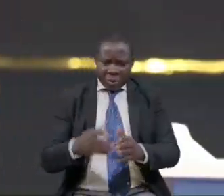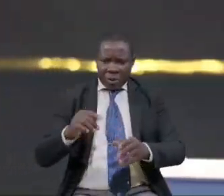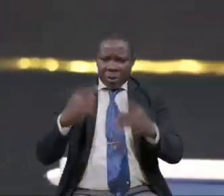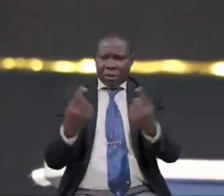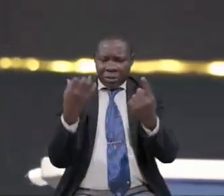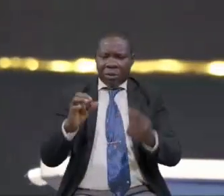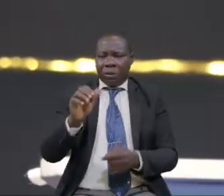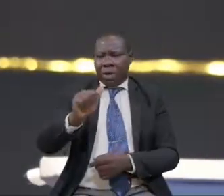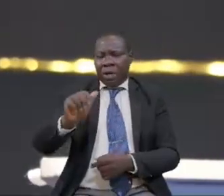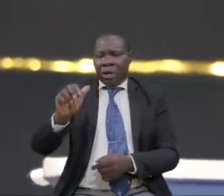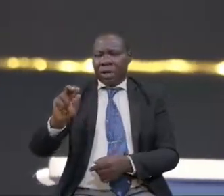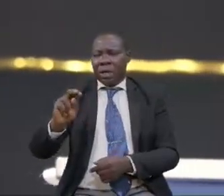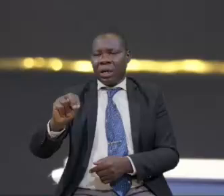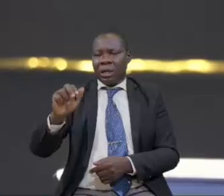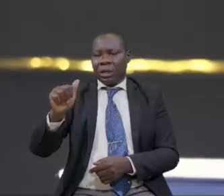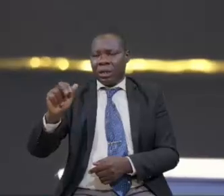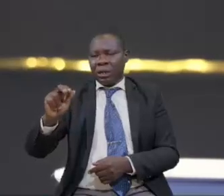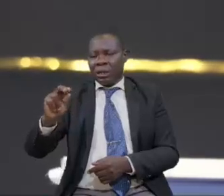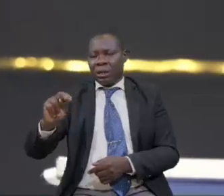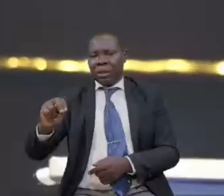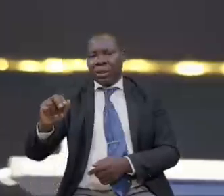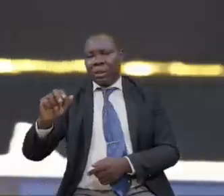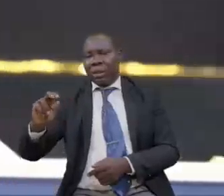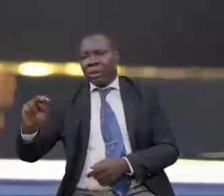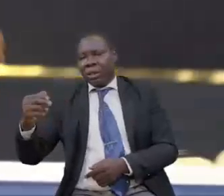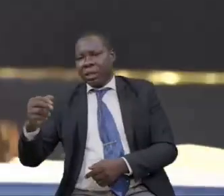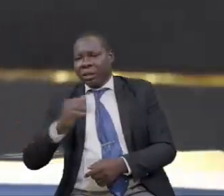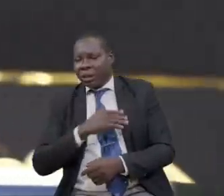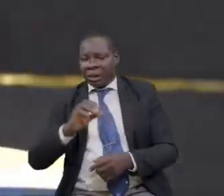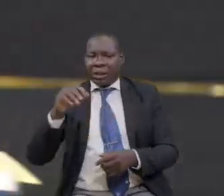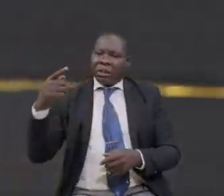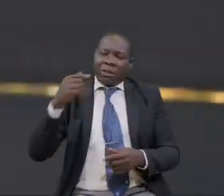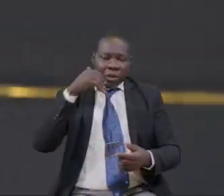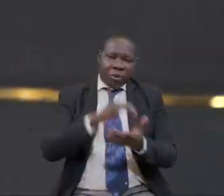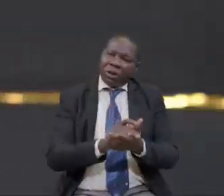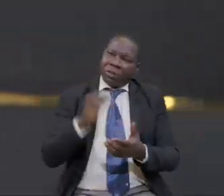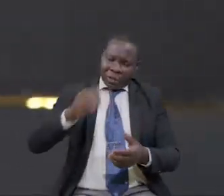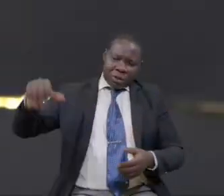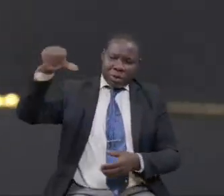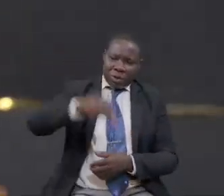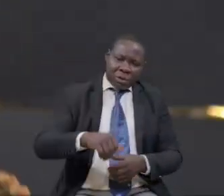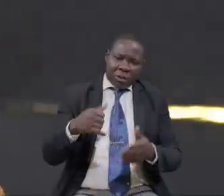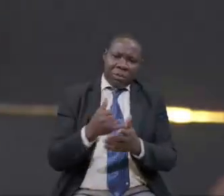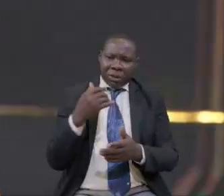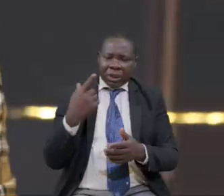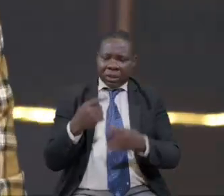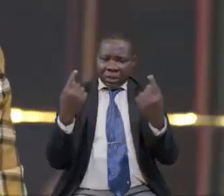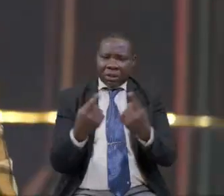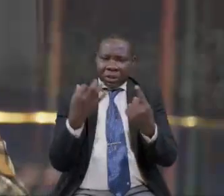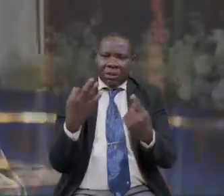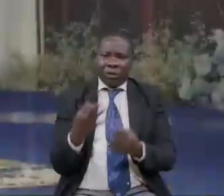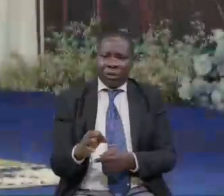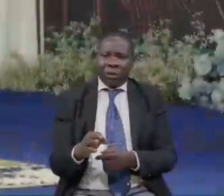know, forsaking me, God did not condone that. He does not condone our sin